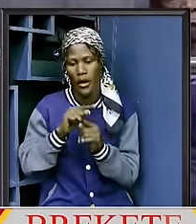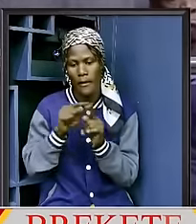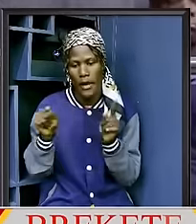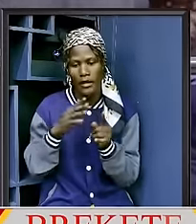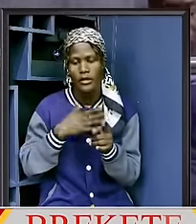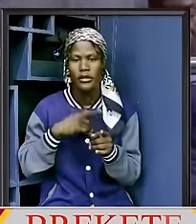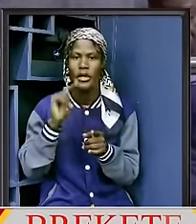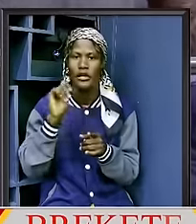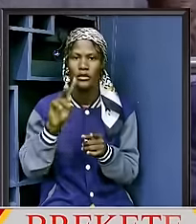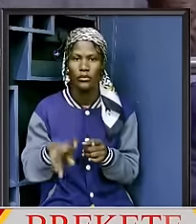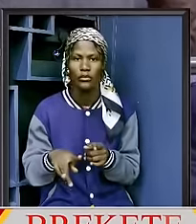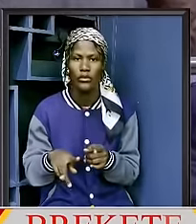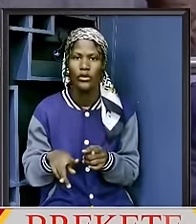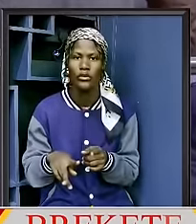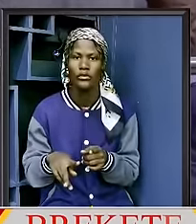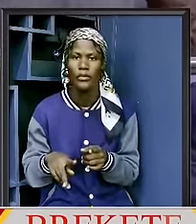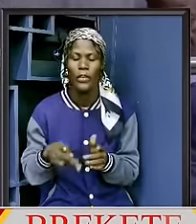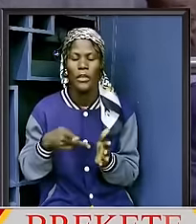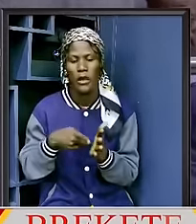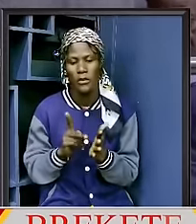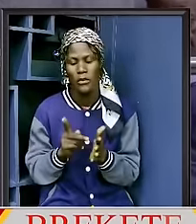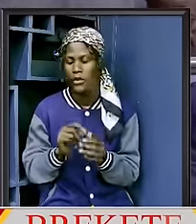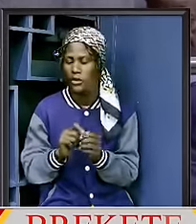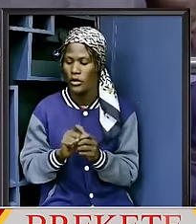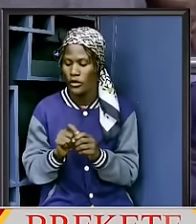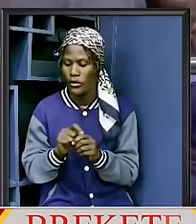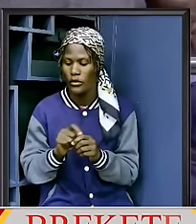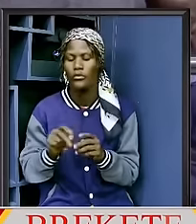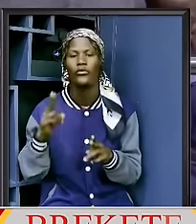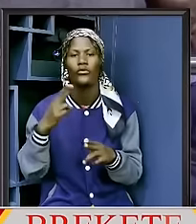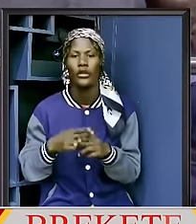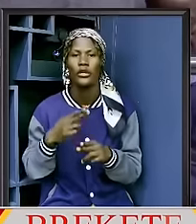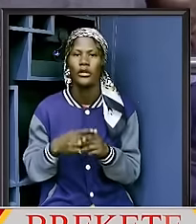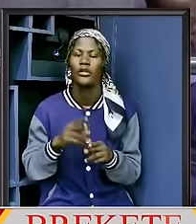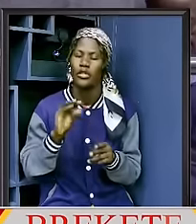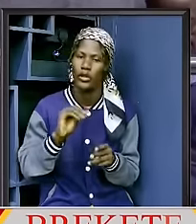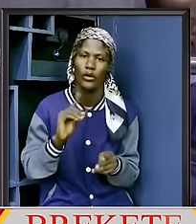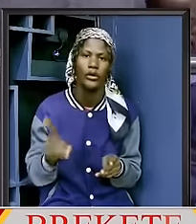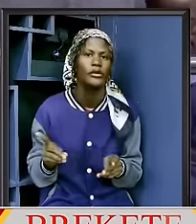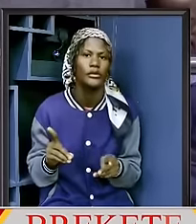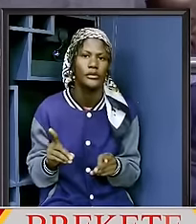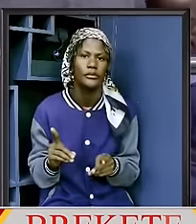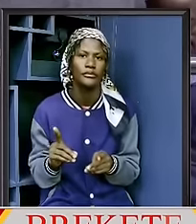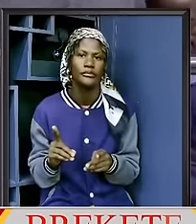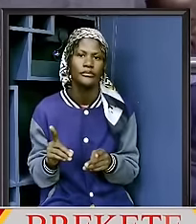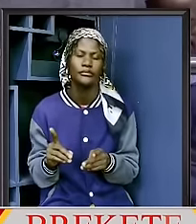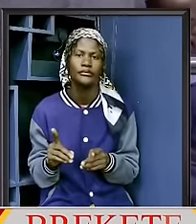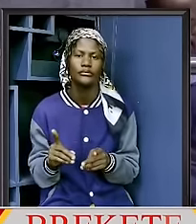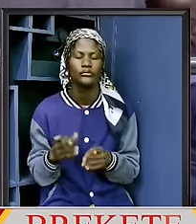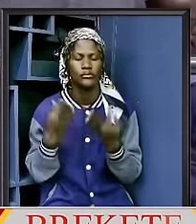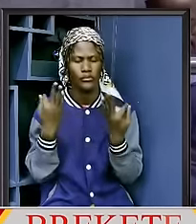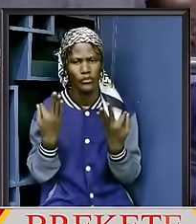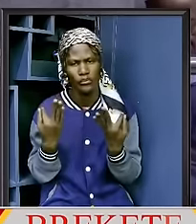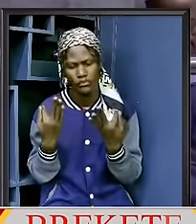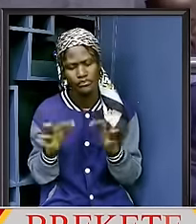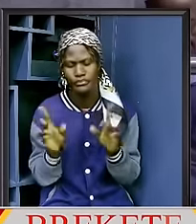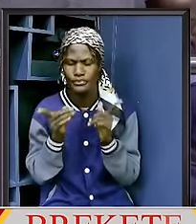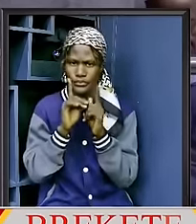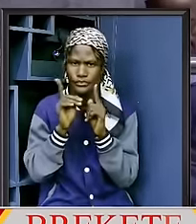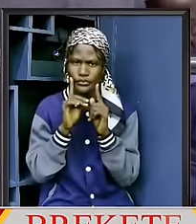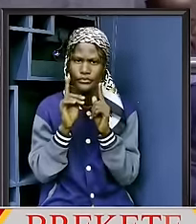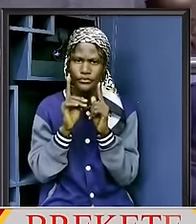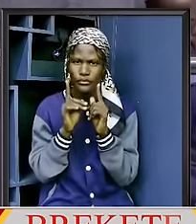remaining. At least as they're paying, we are removing their name. So they said, okay. So when we finished doing reconciliation, that day was on